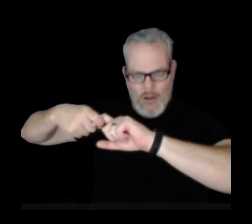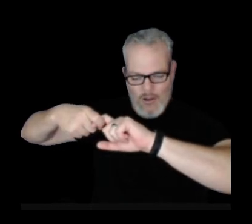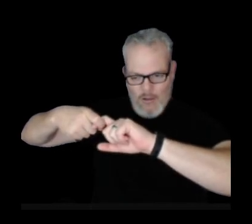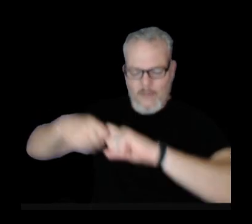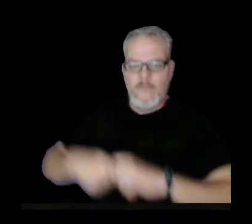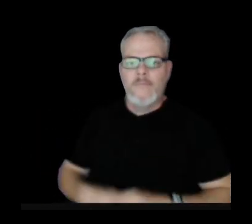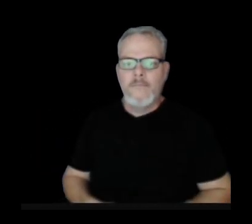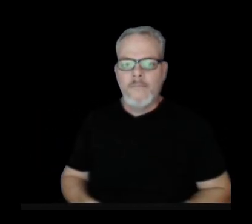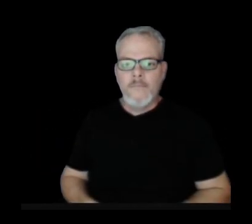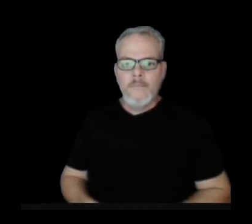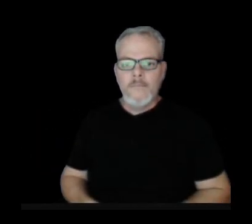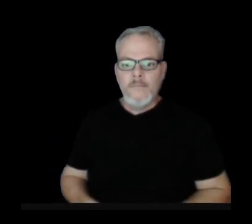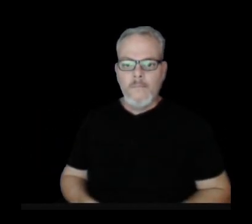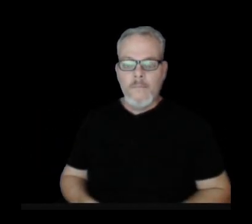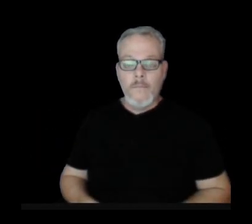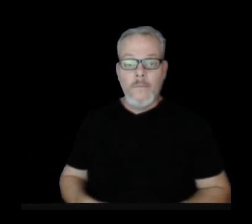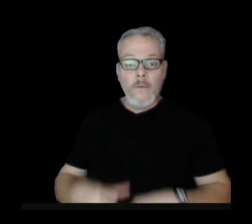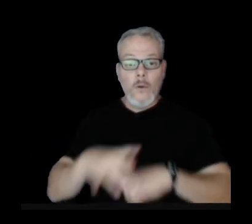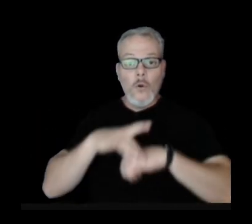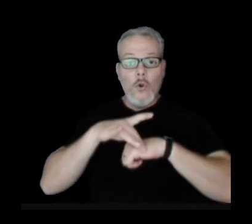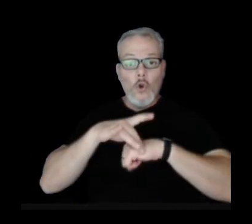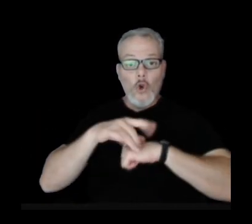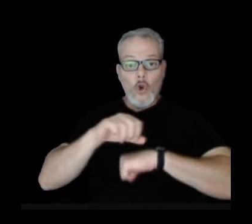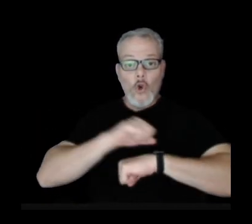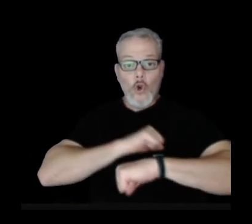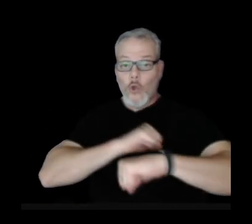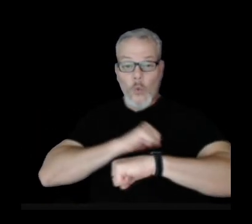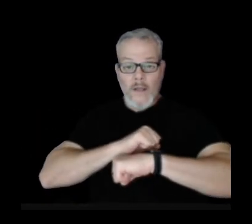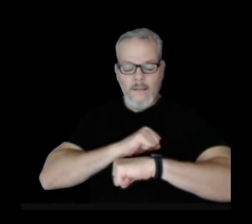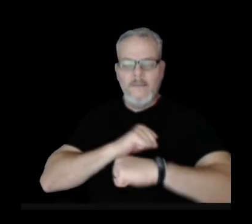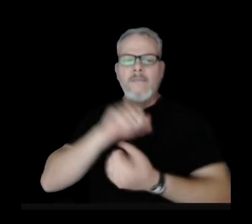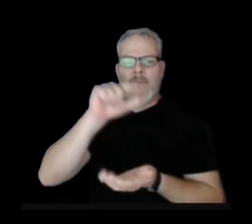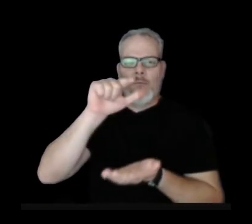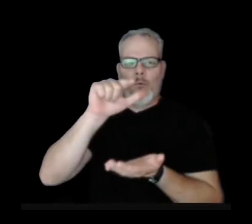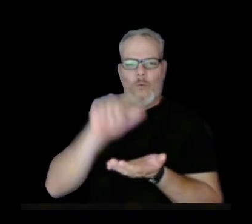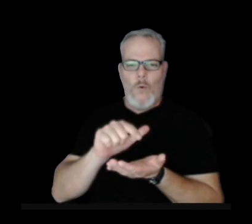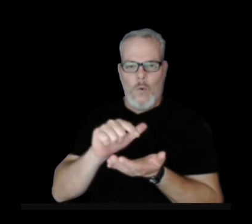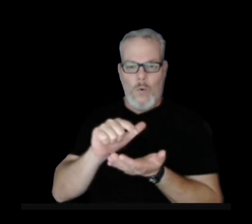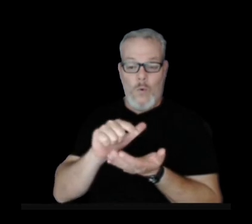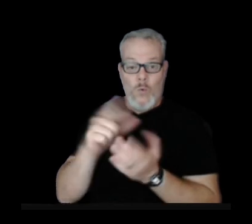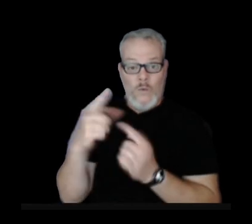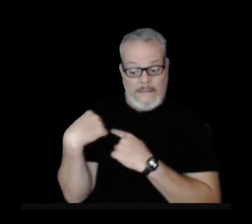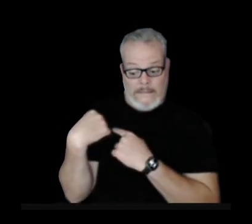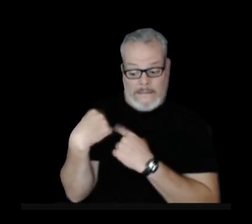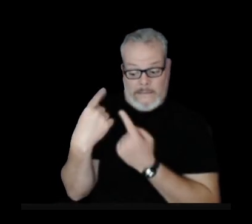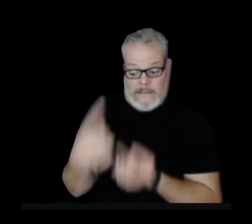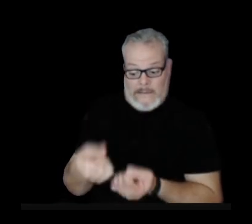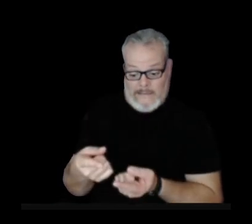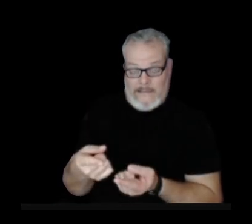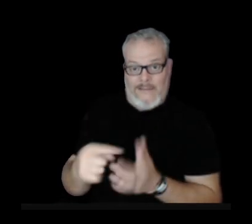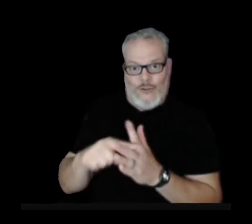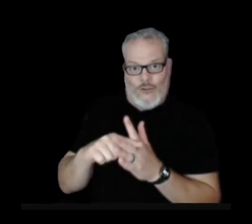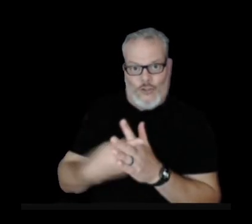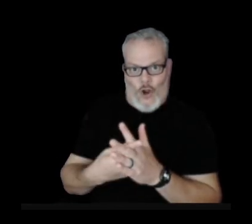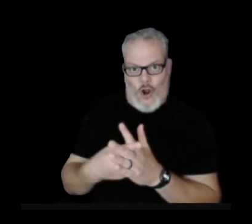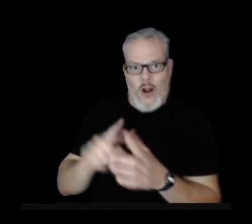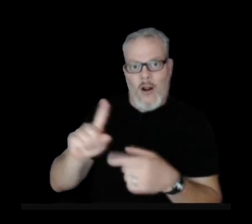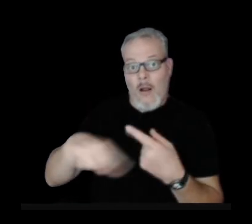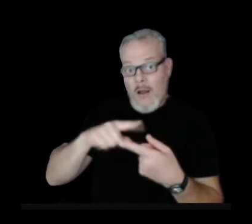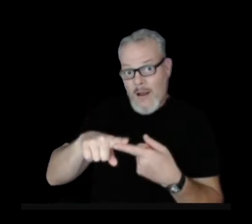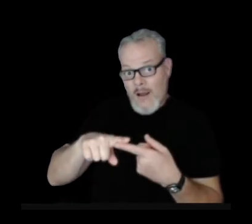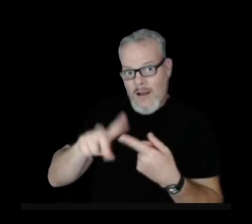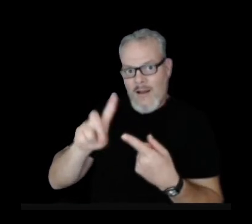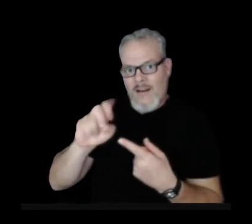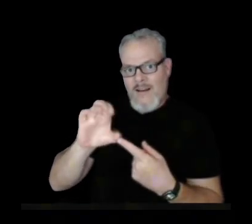monitoring. The earthquakes have been low ever since the eruption began on the 23rd, with some